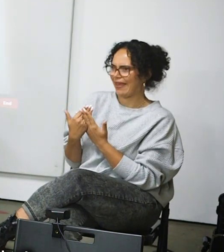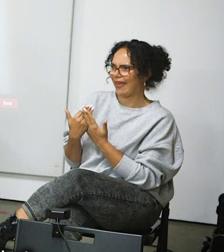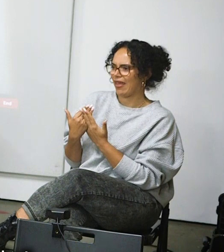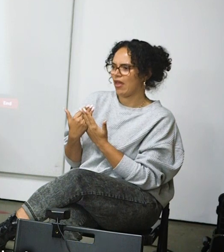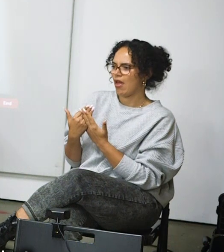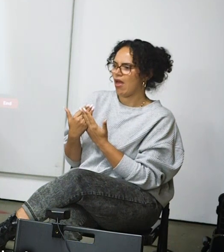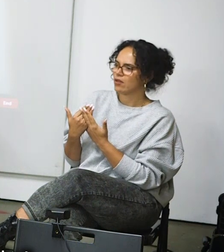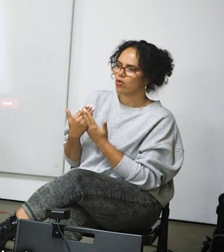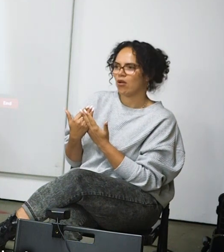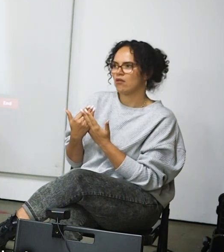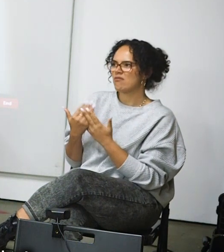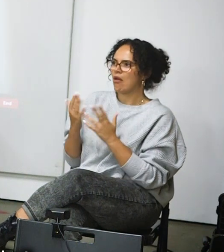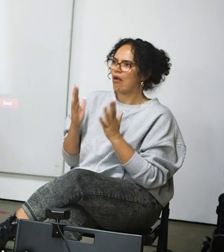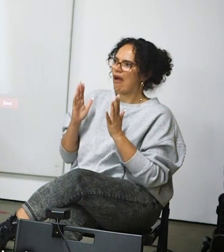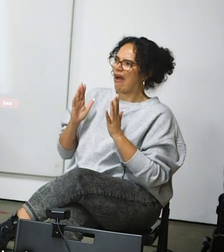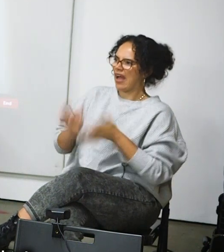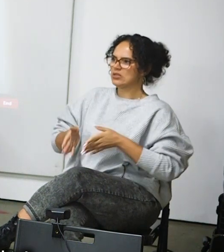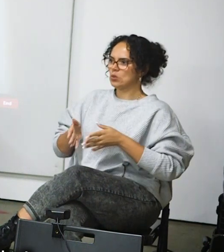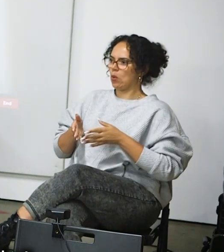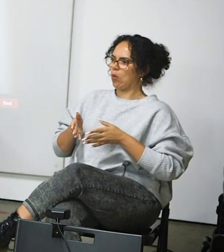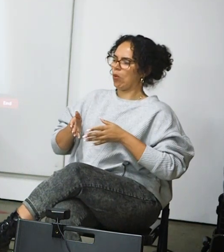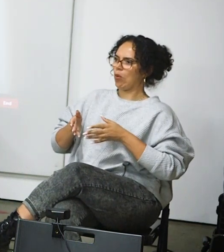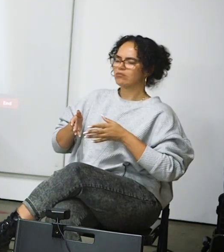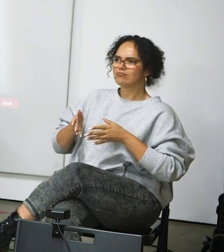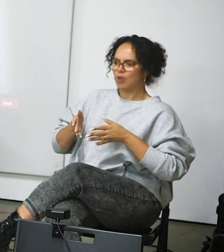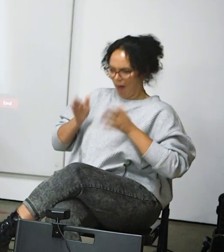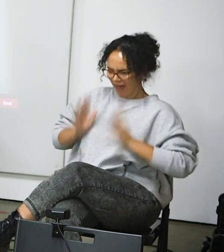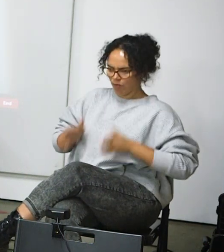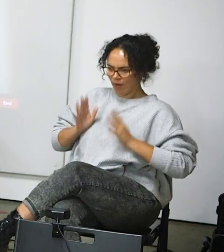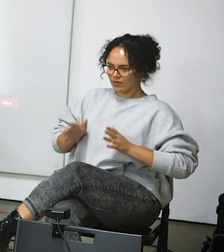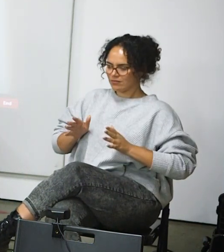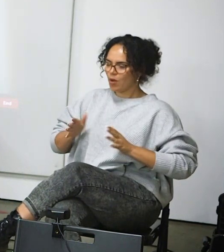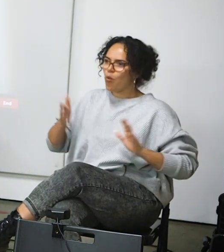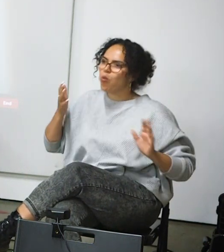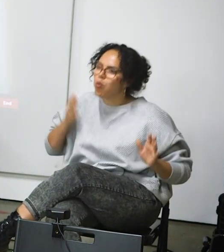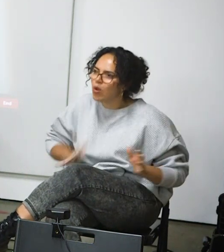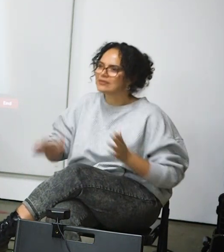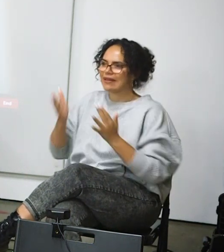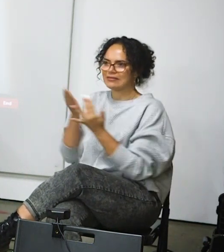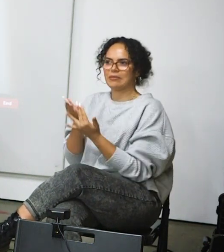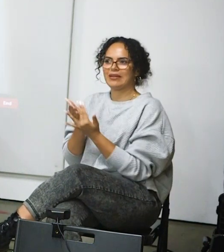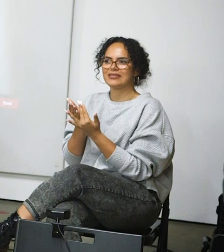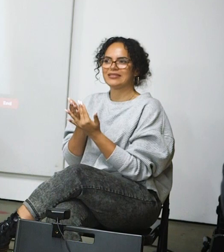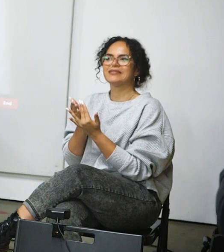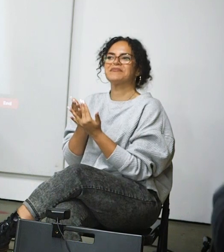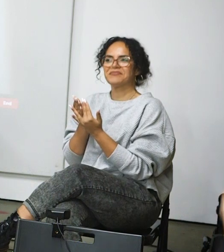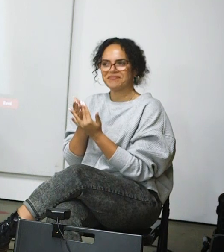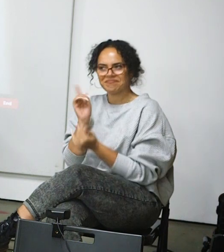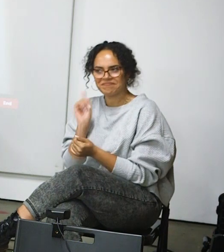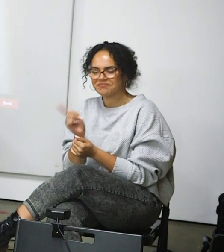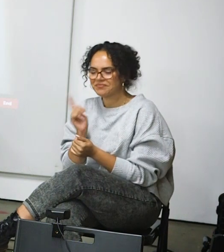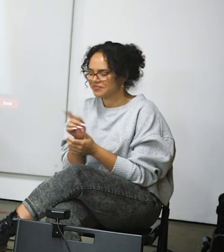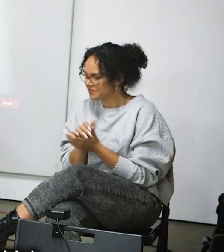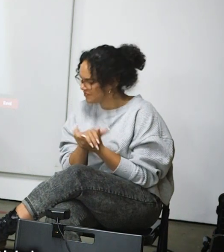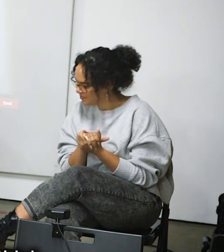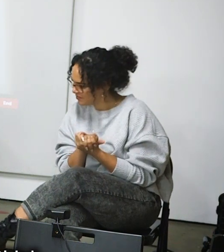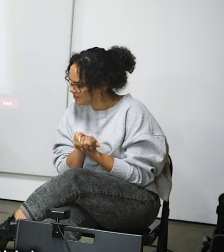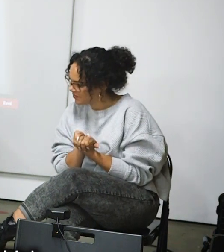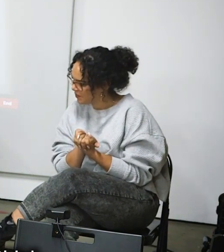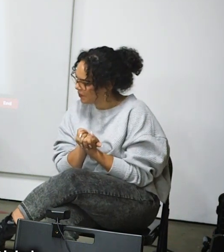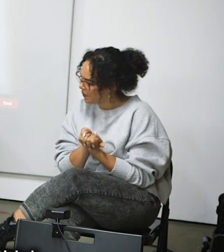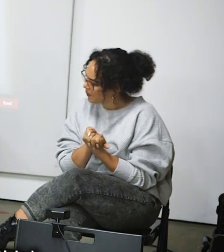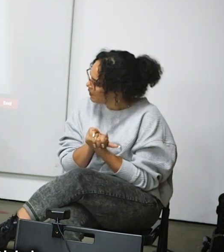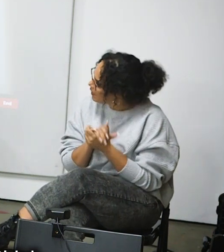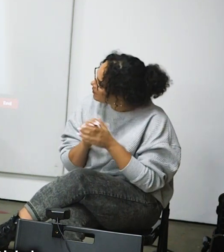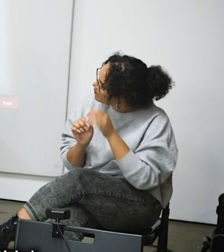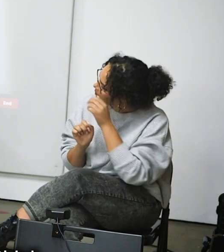it's something that has to be done, but it's something that we really want to do, and I think that's why we're all here today, right? And so maybe with that, maybe there's a question to think about